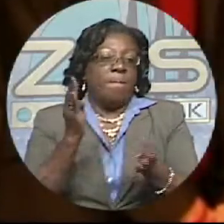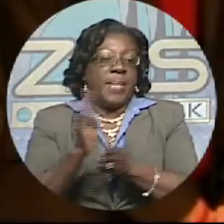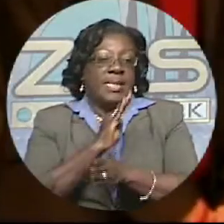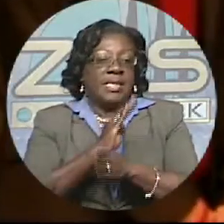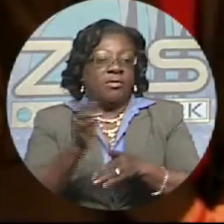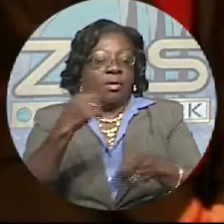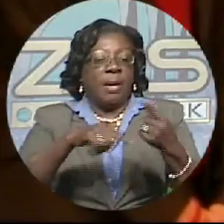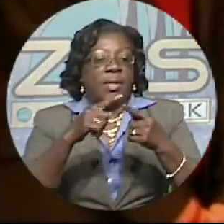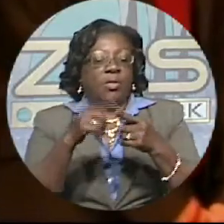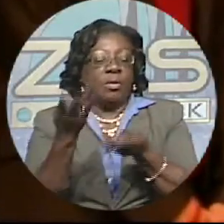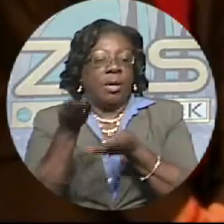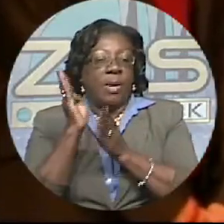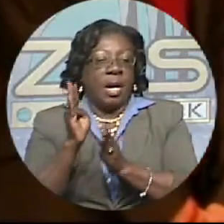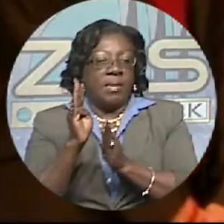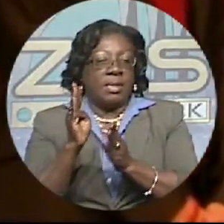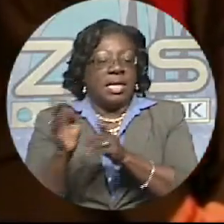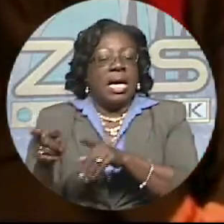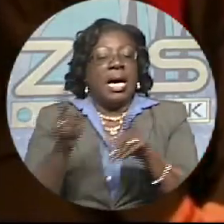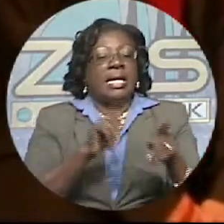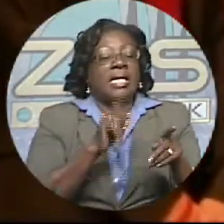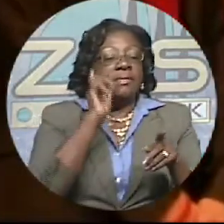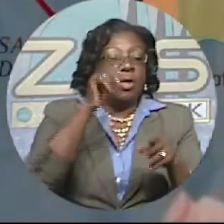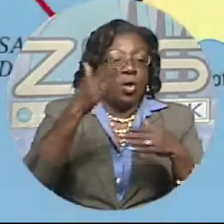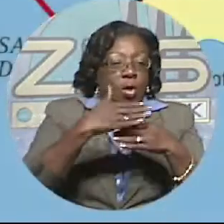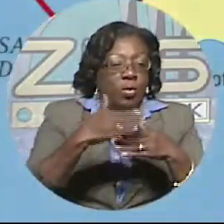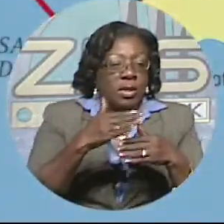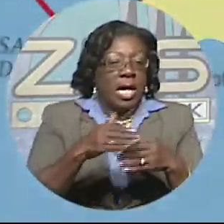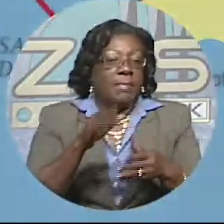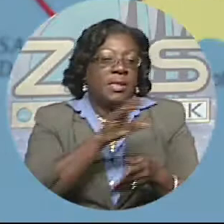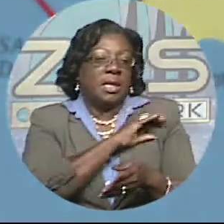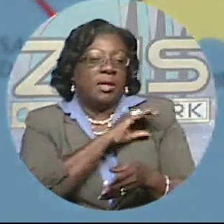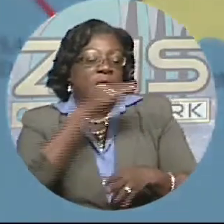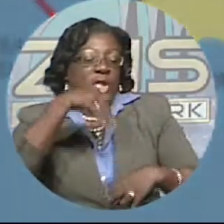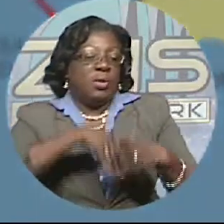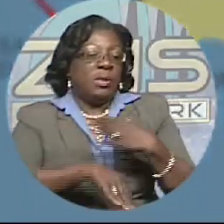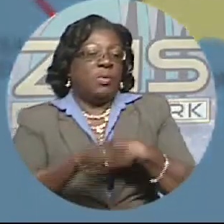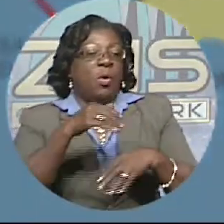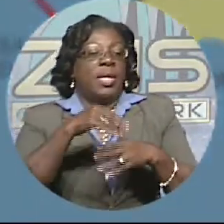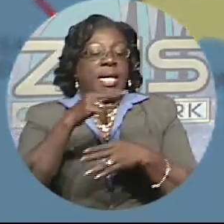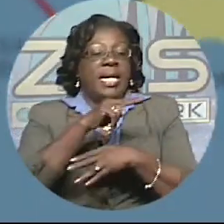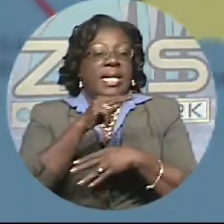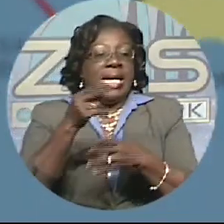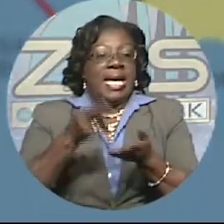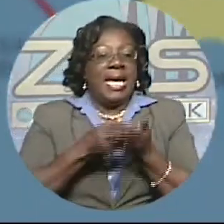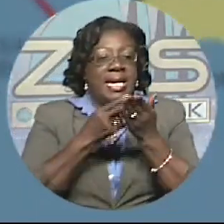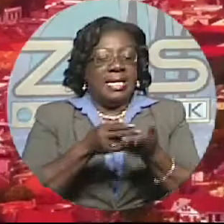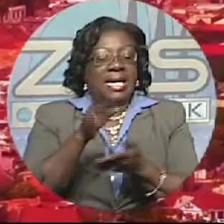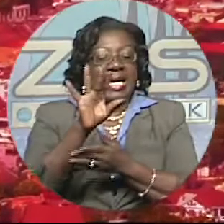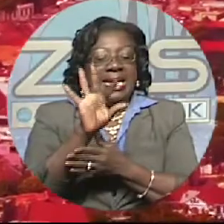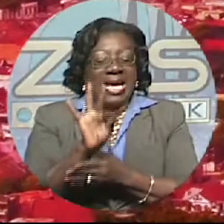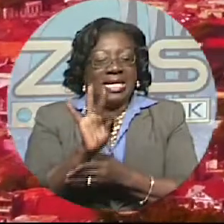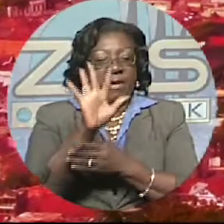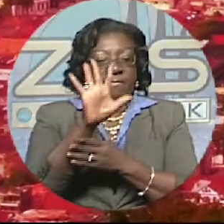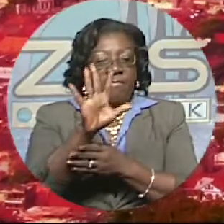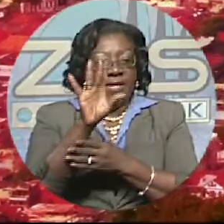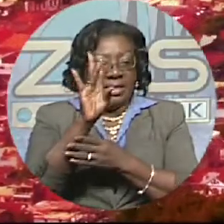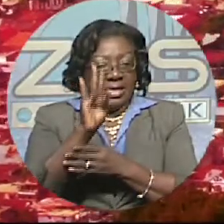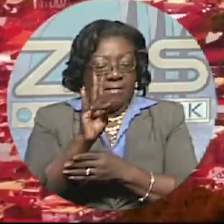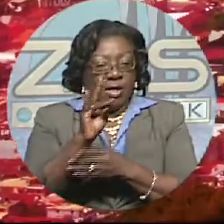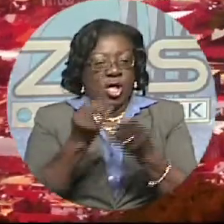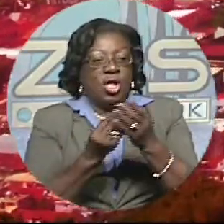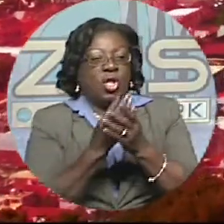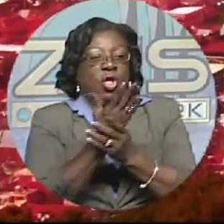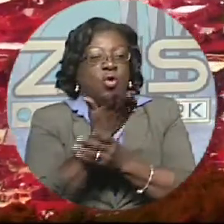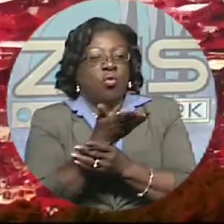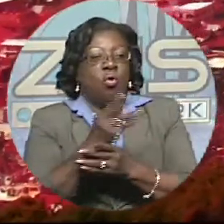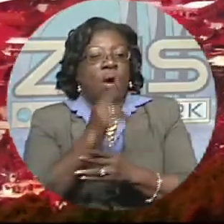And as we take a closer look at Mrs. Campbell, we can tell you that she was born in northern Haiti in 1957. She grew up on the island